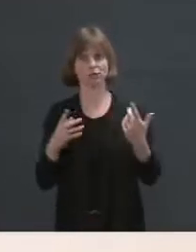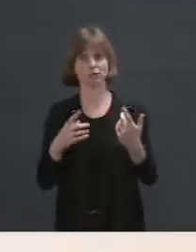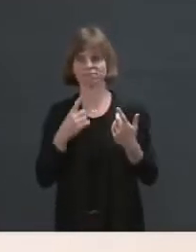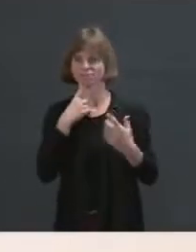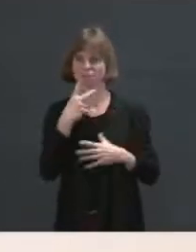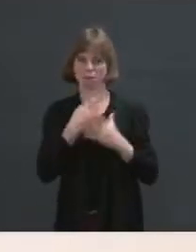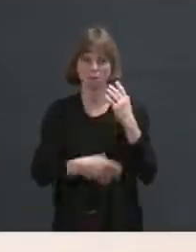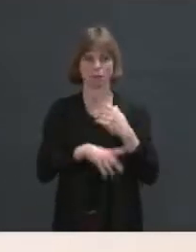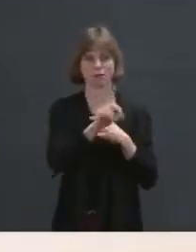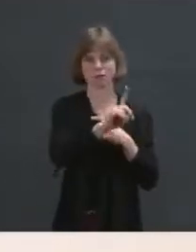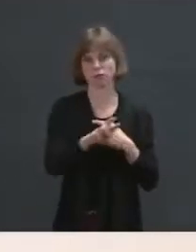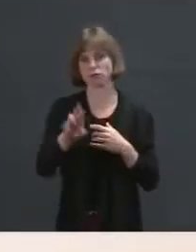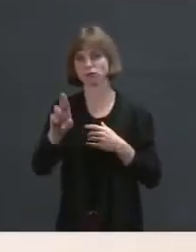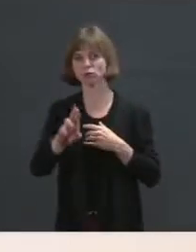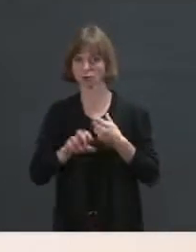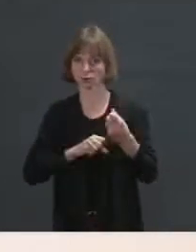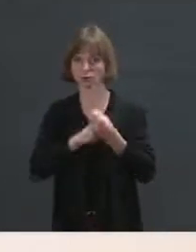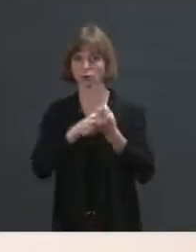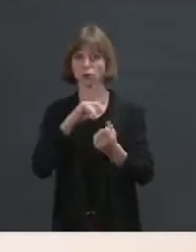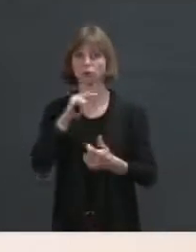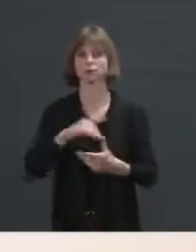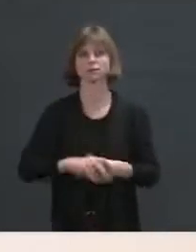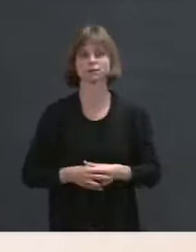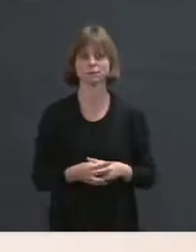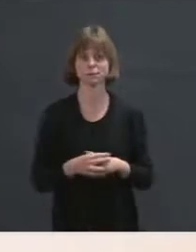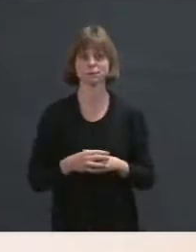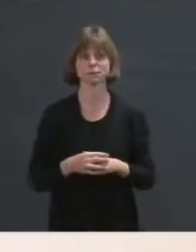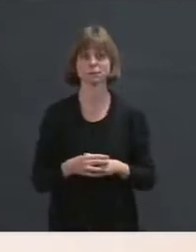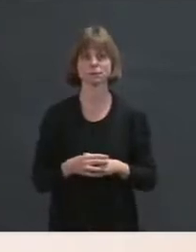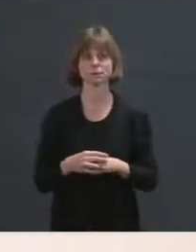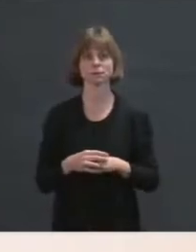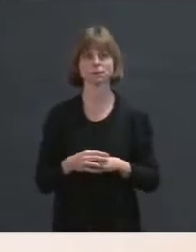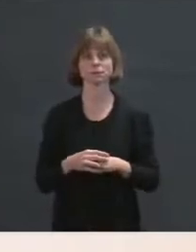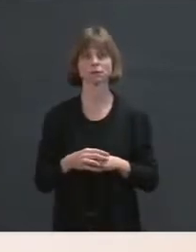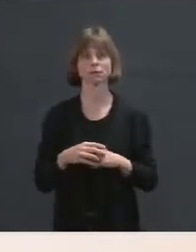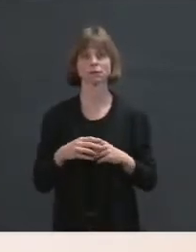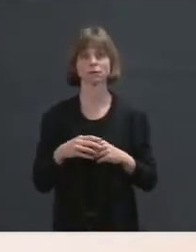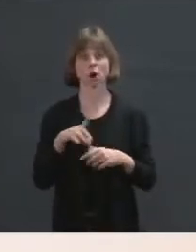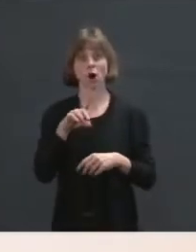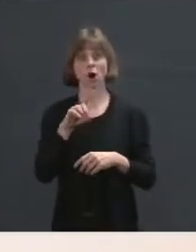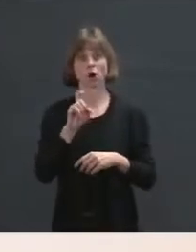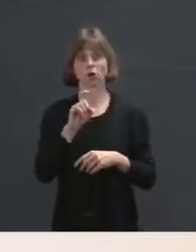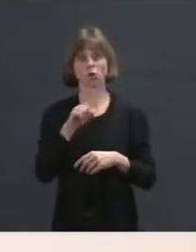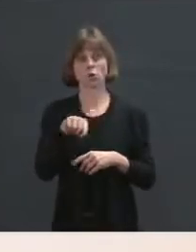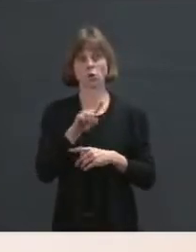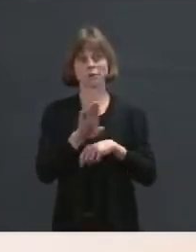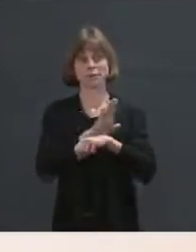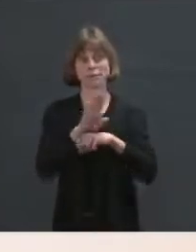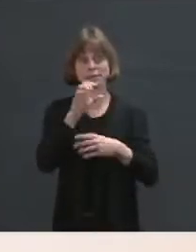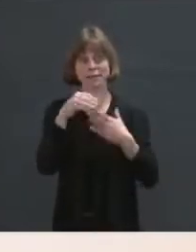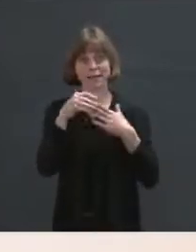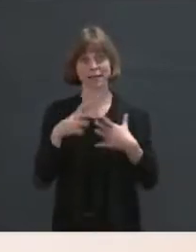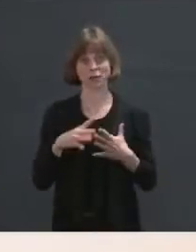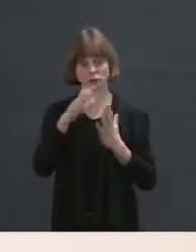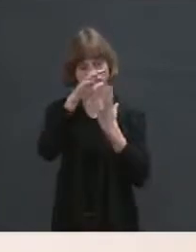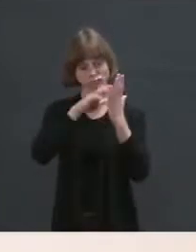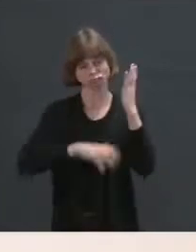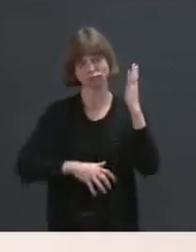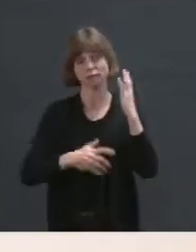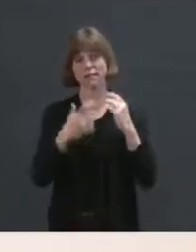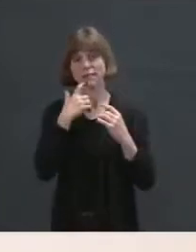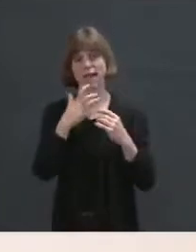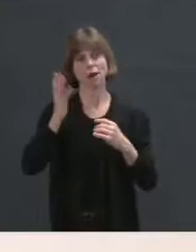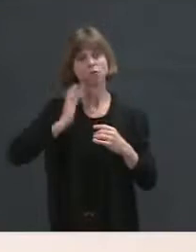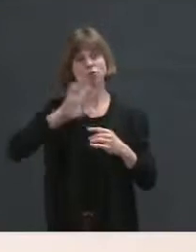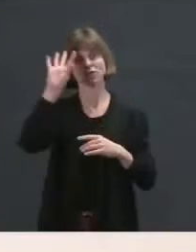majority of Americans back it. As the more than 160 business leaders put in their letter to congressional leaders, previous federal relief